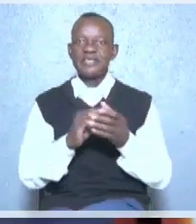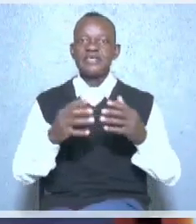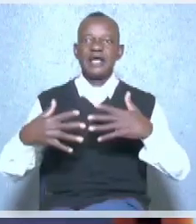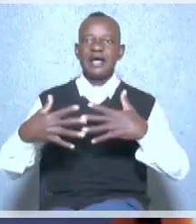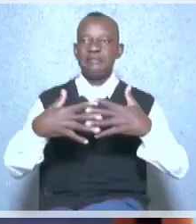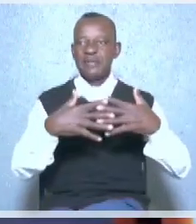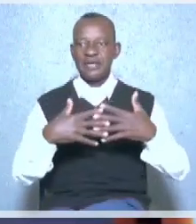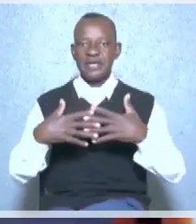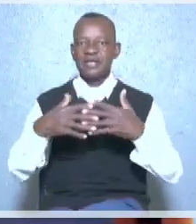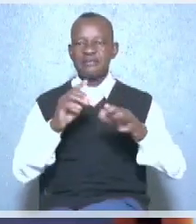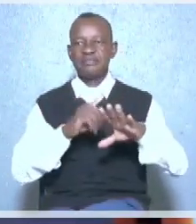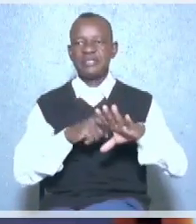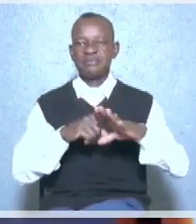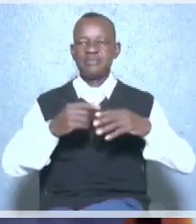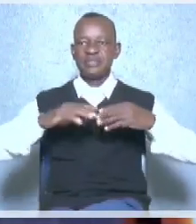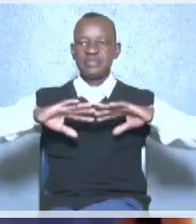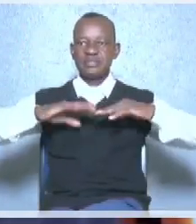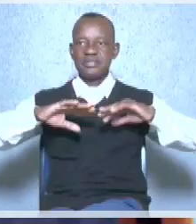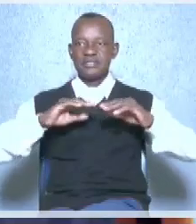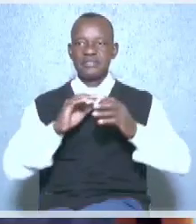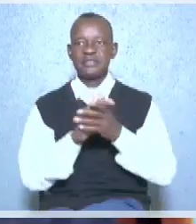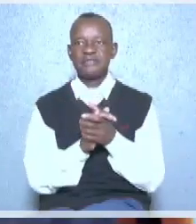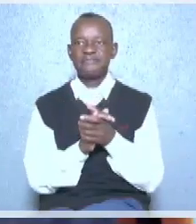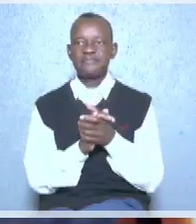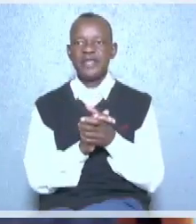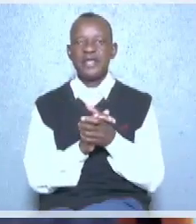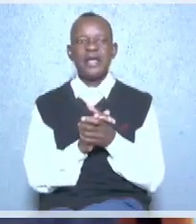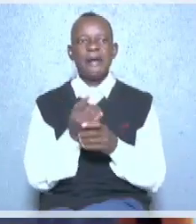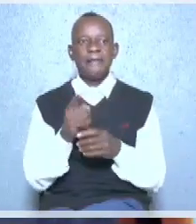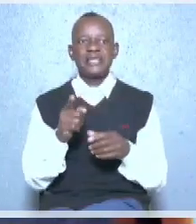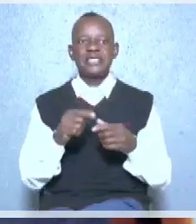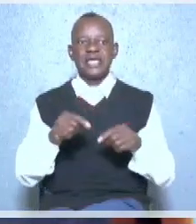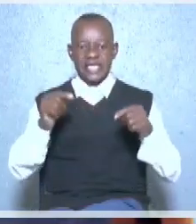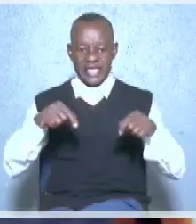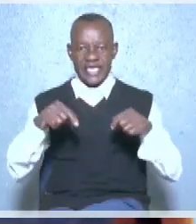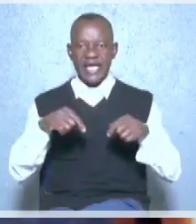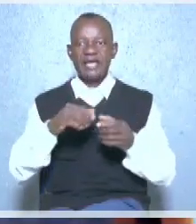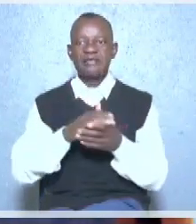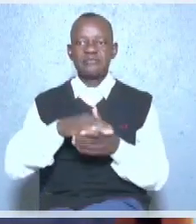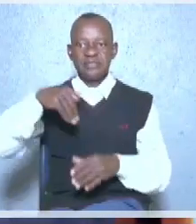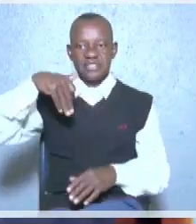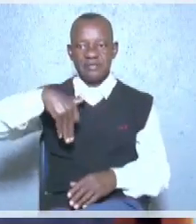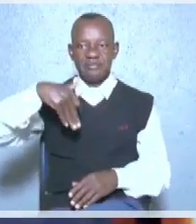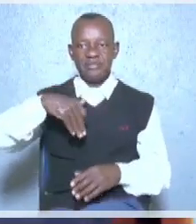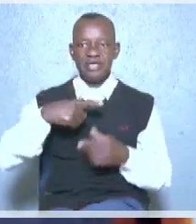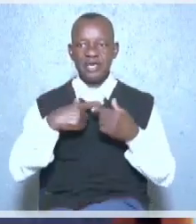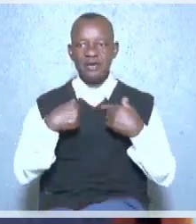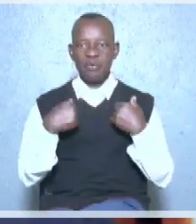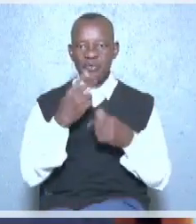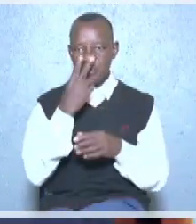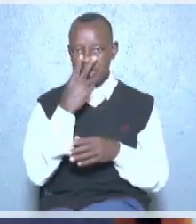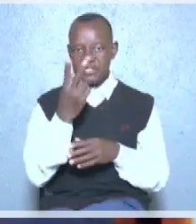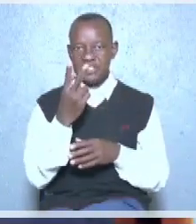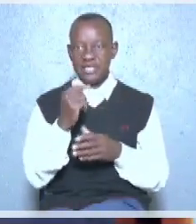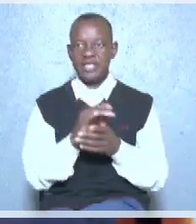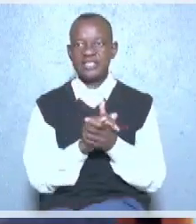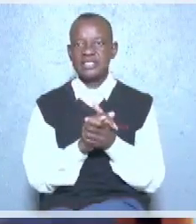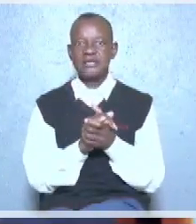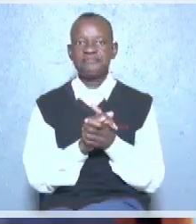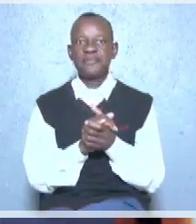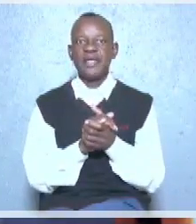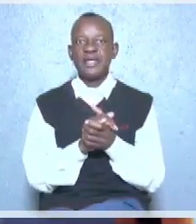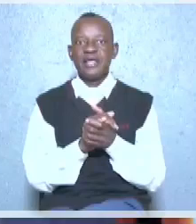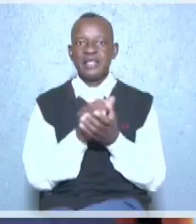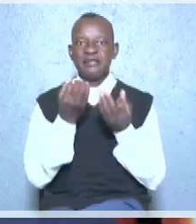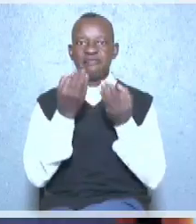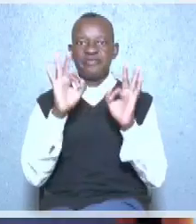of liberation struggle success? That needs to be done. There are millions and hundreds and